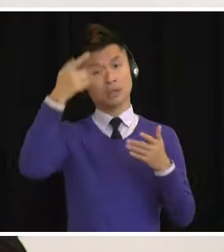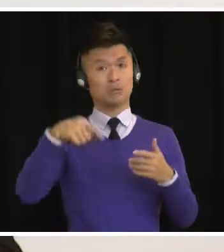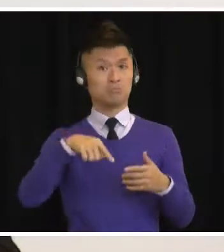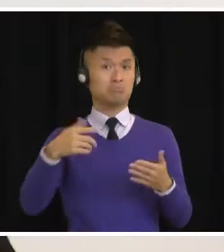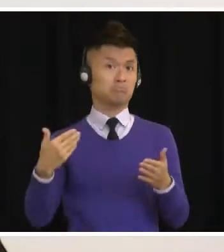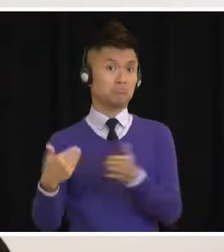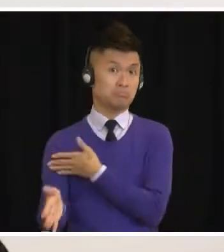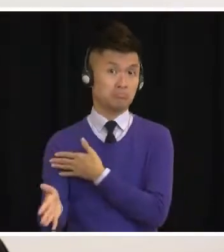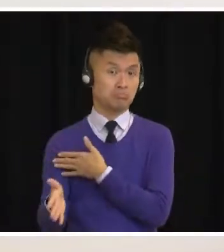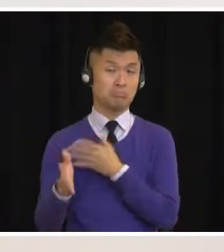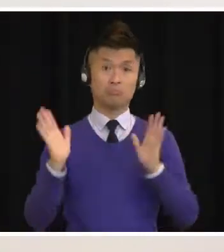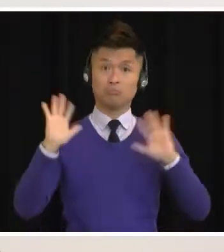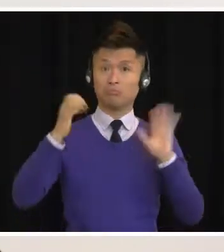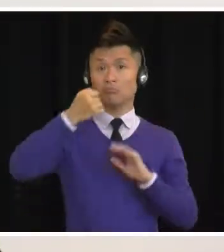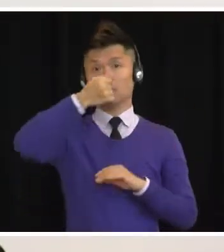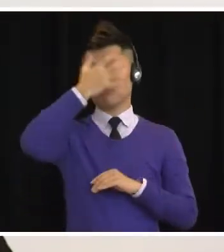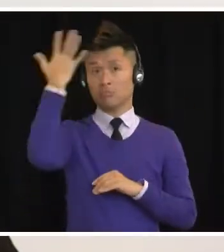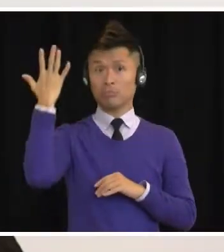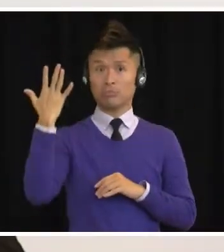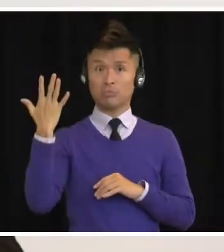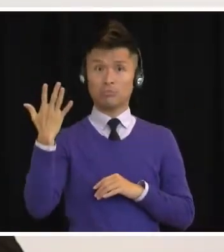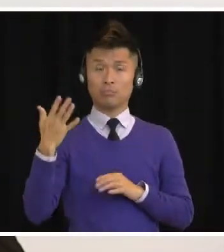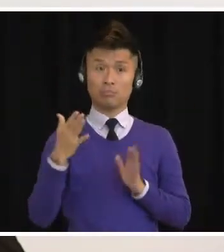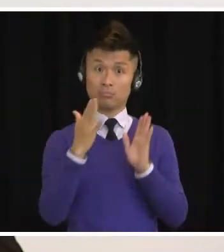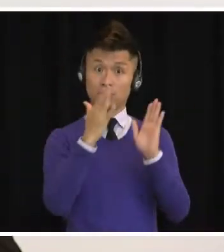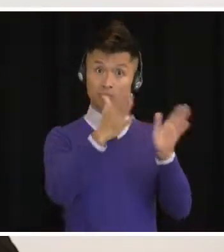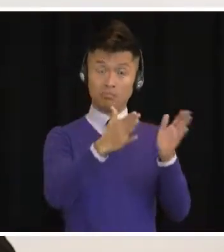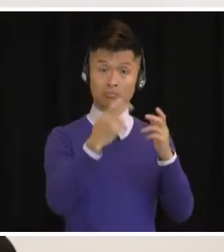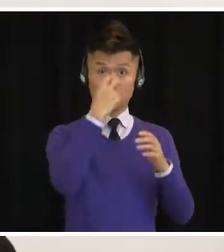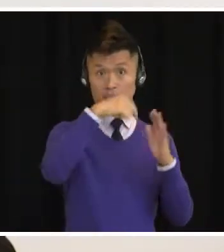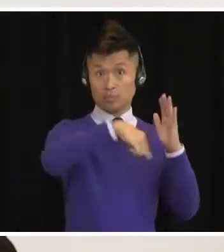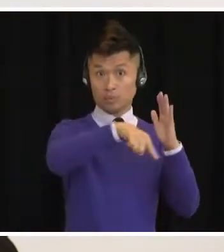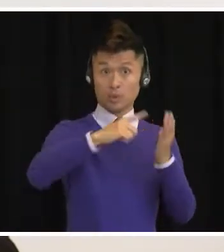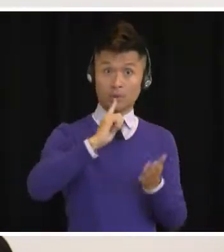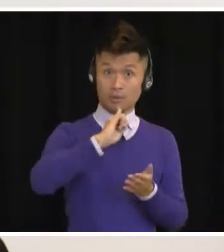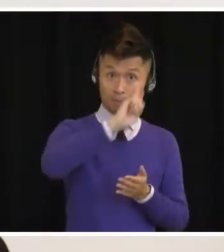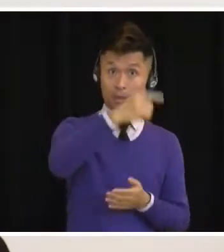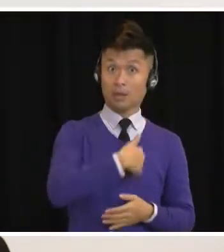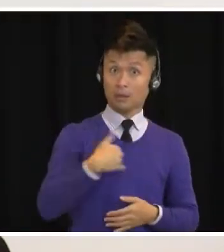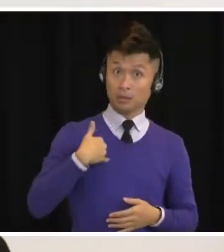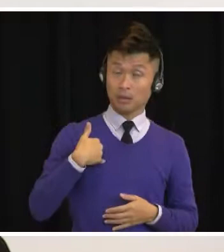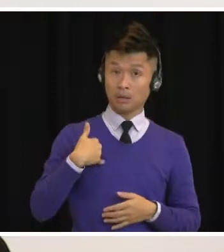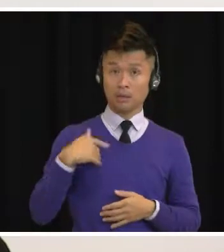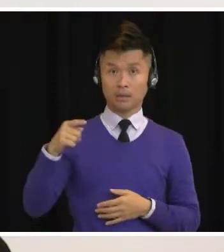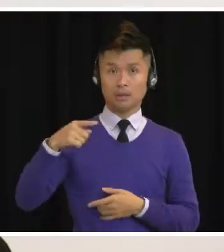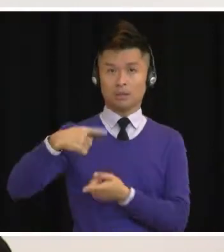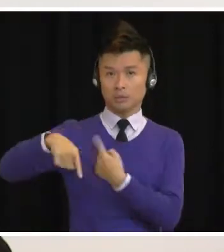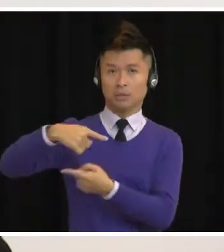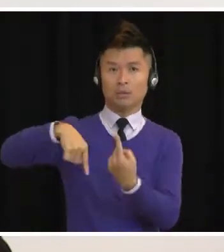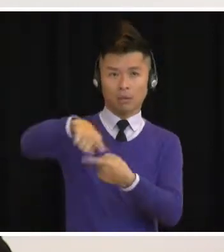yuan, not through the teachers or not through adults, but directly?